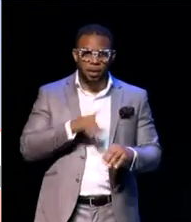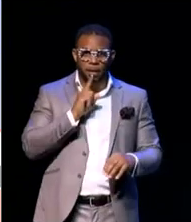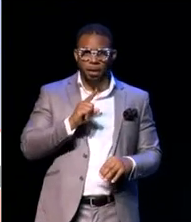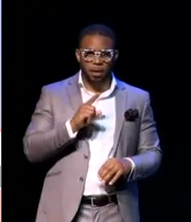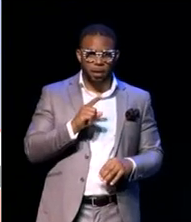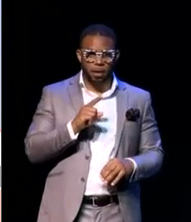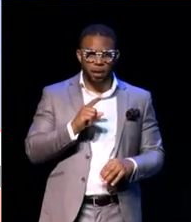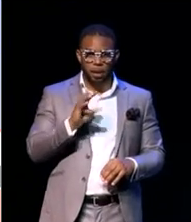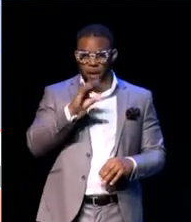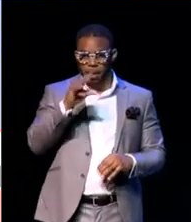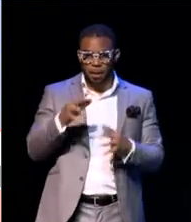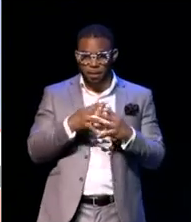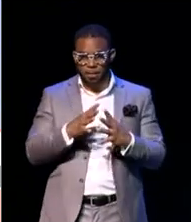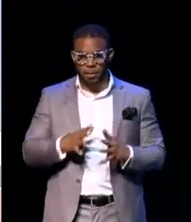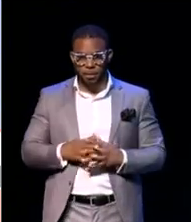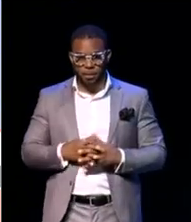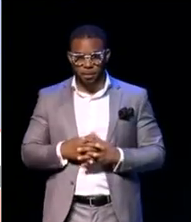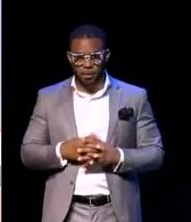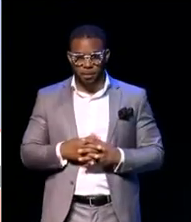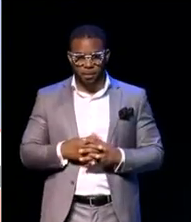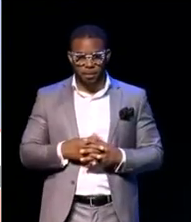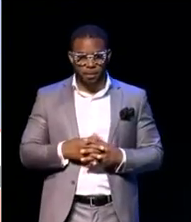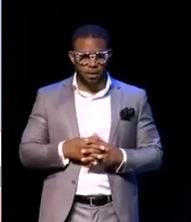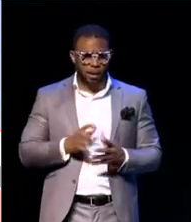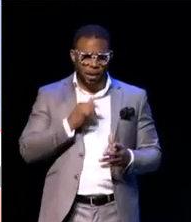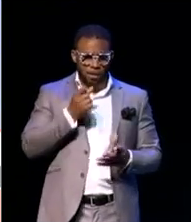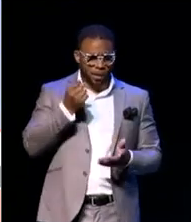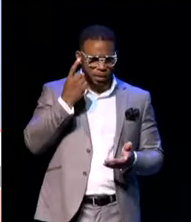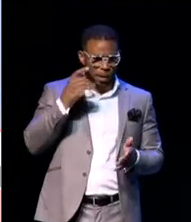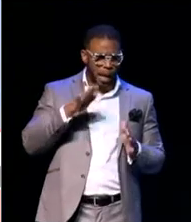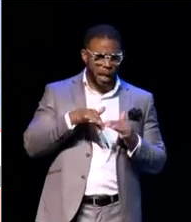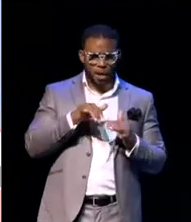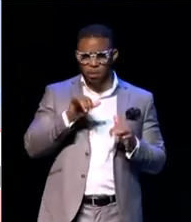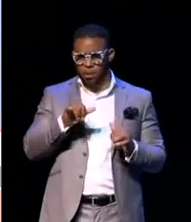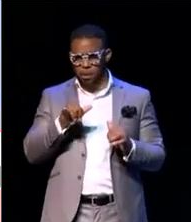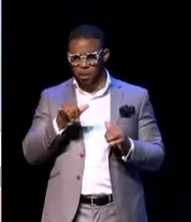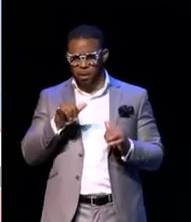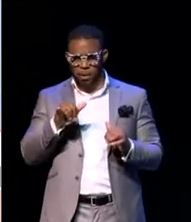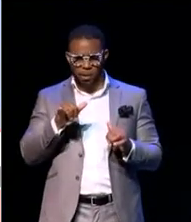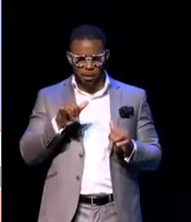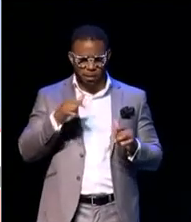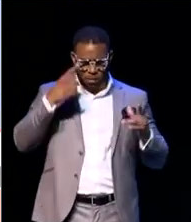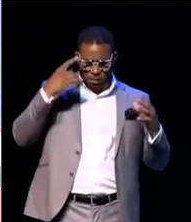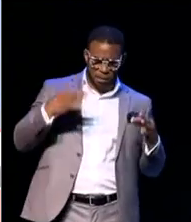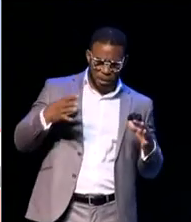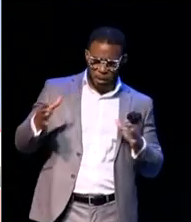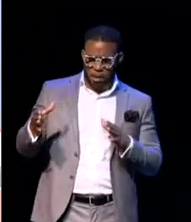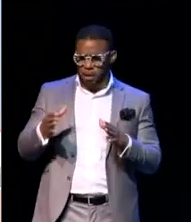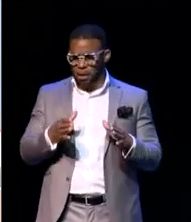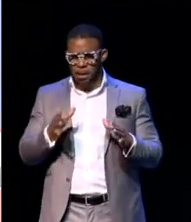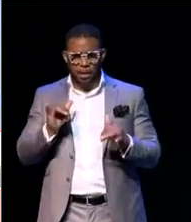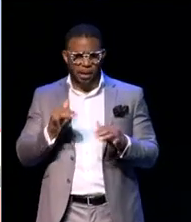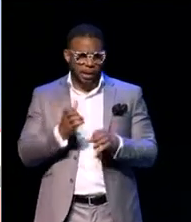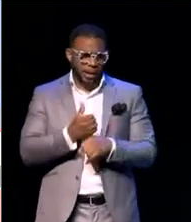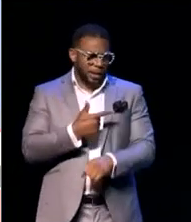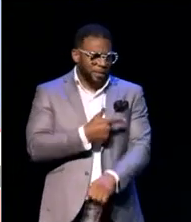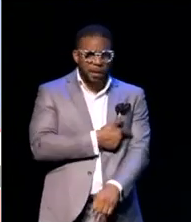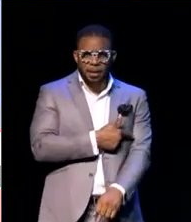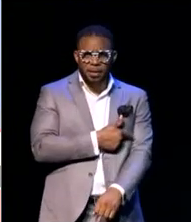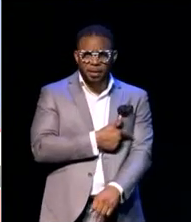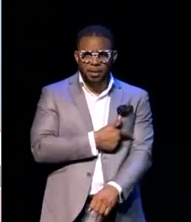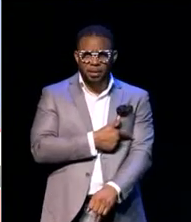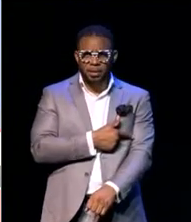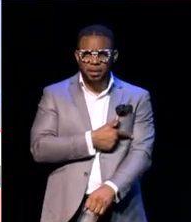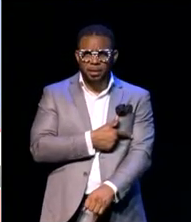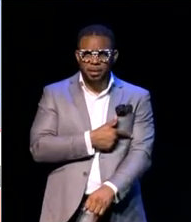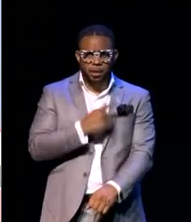there are African American. So I don't understand how you can come to a conclusion that getting a